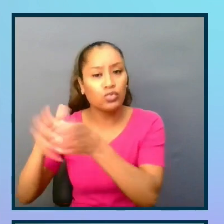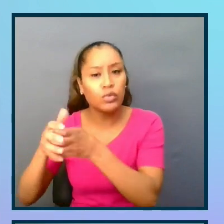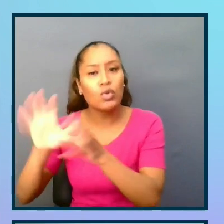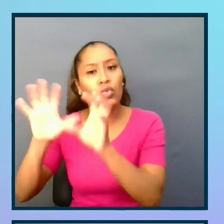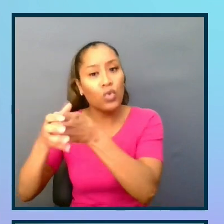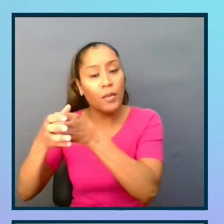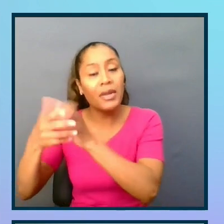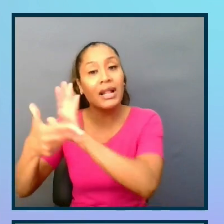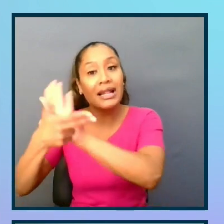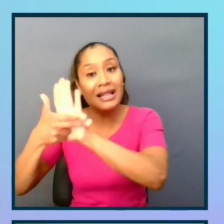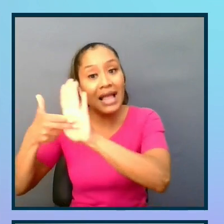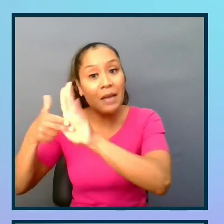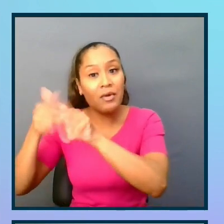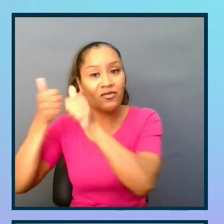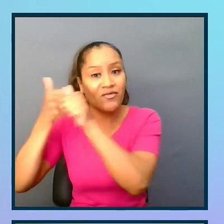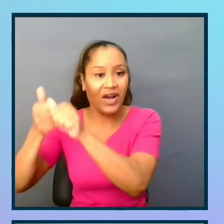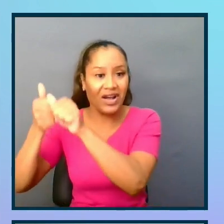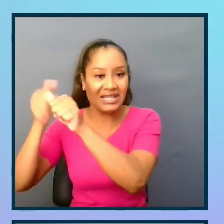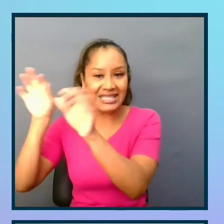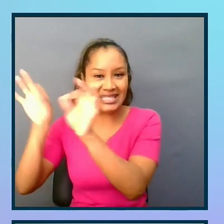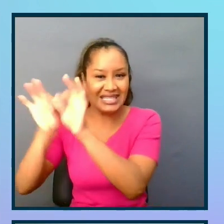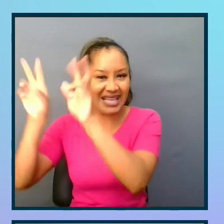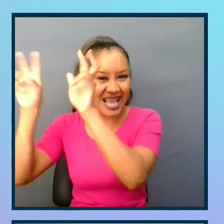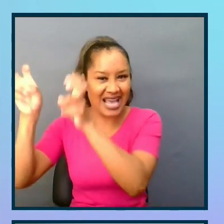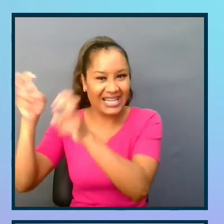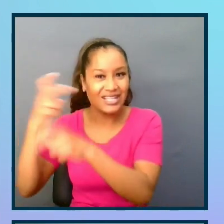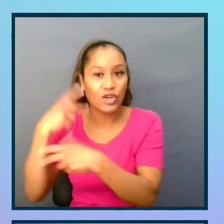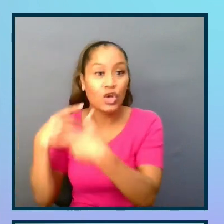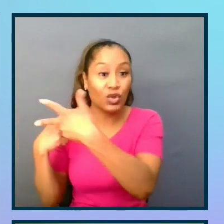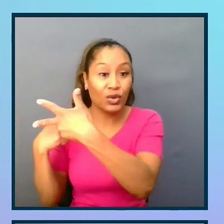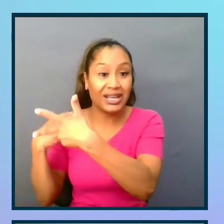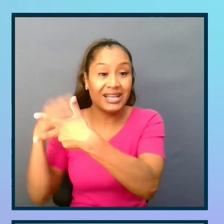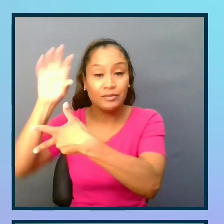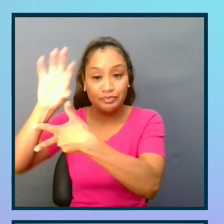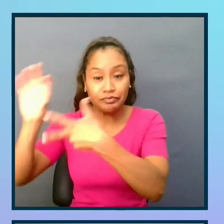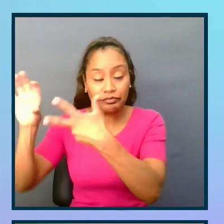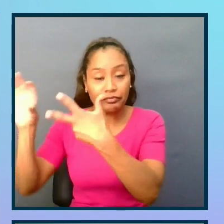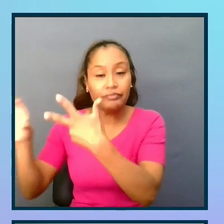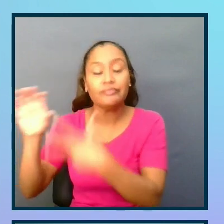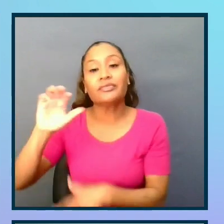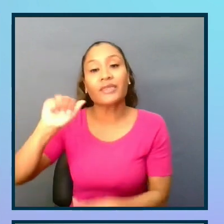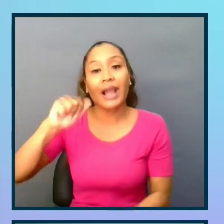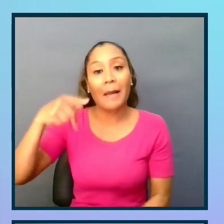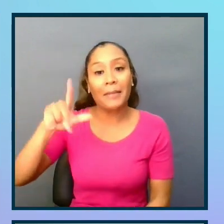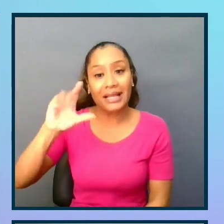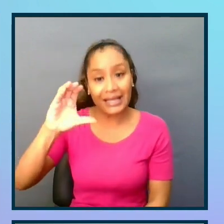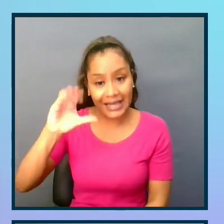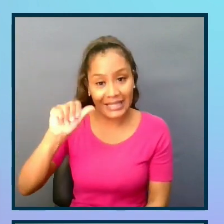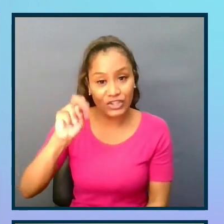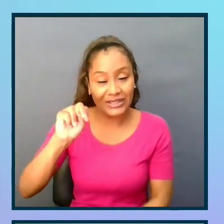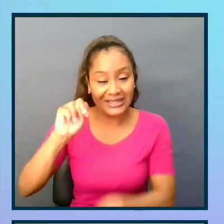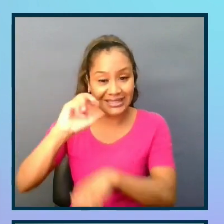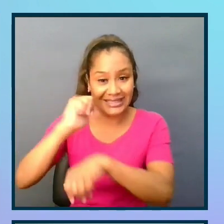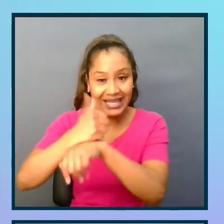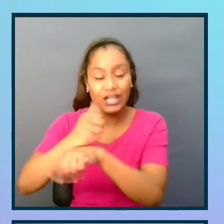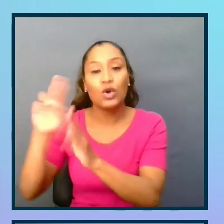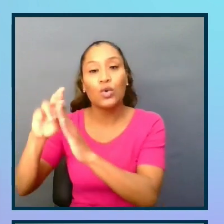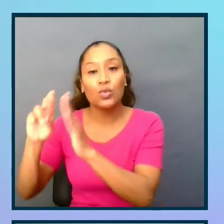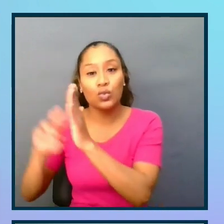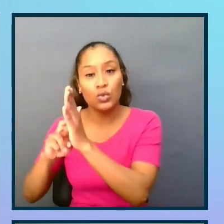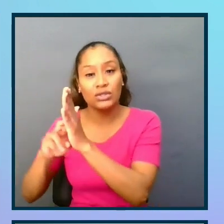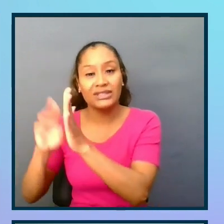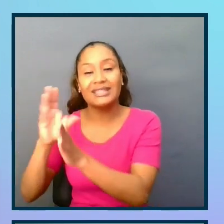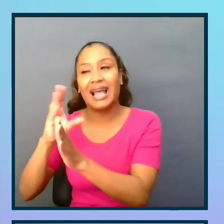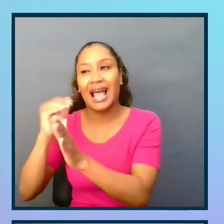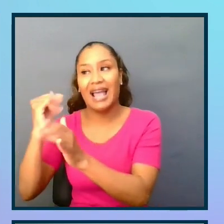by the given heading. So we're looking at 3 groups, right? Application settings, rules and issue settings, like Aaron said. And then finally,